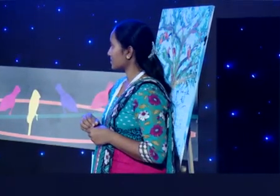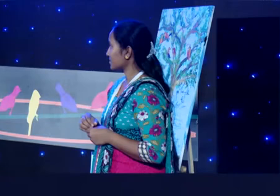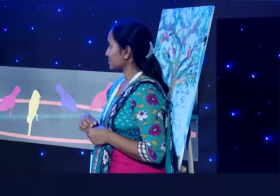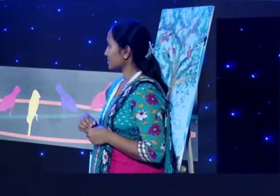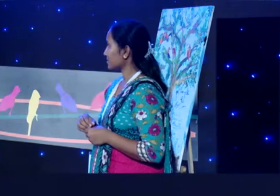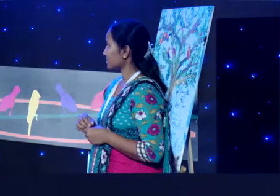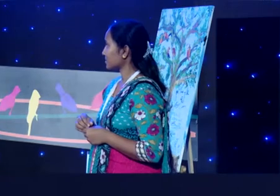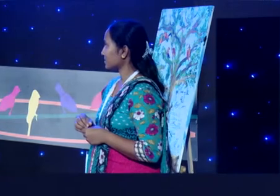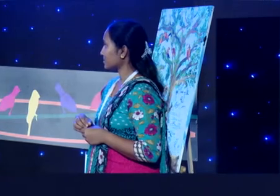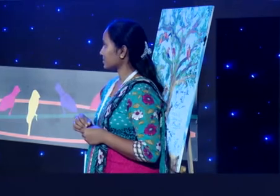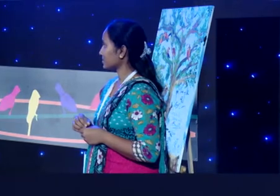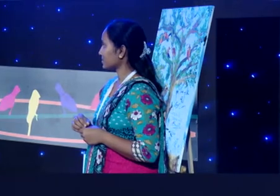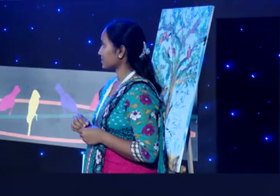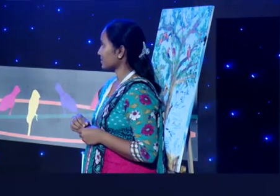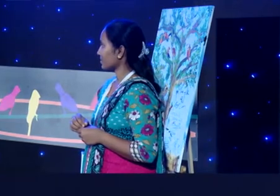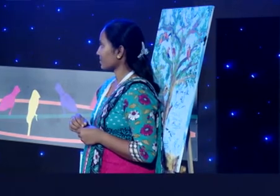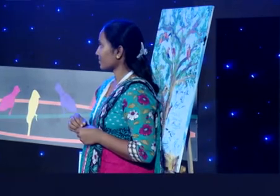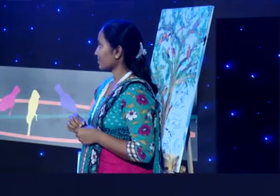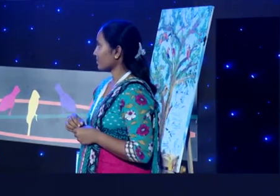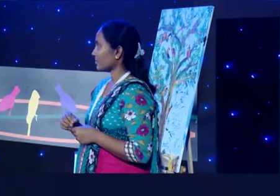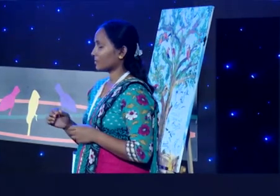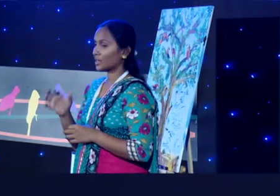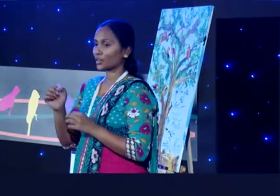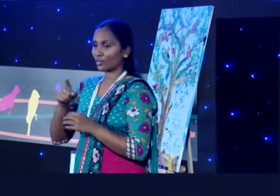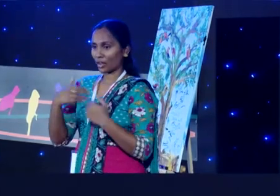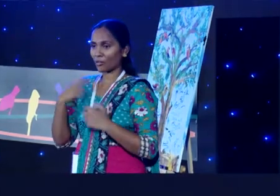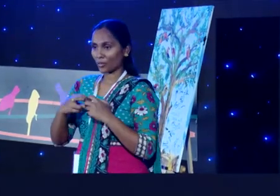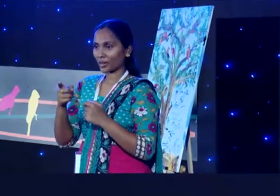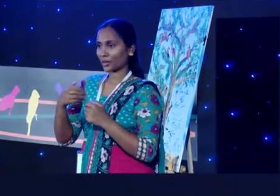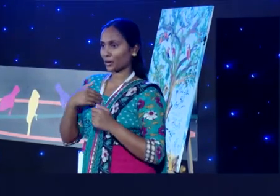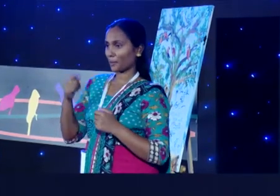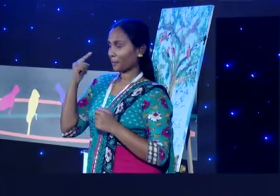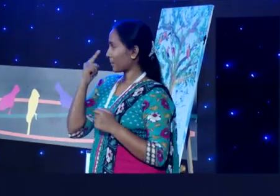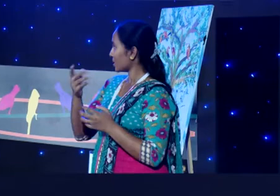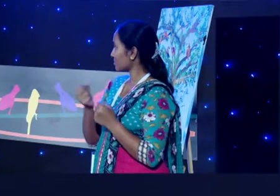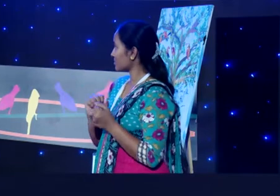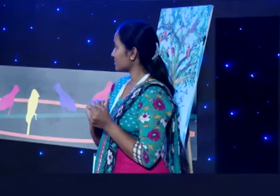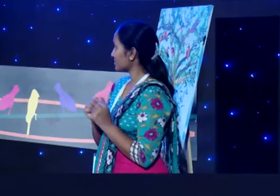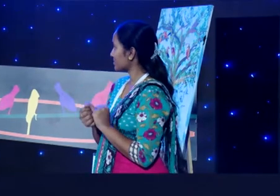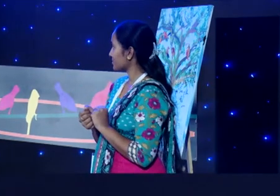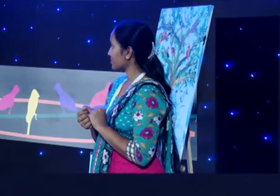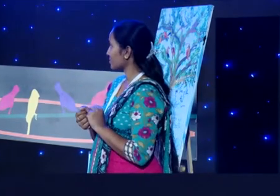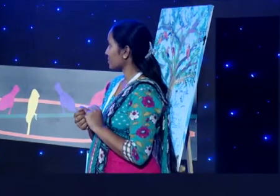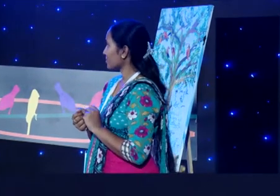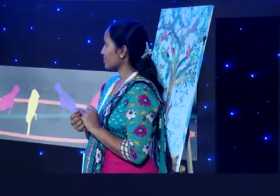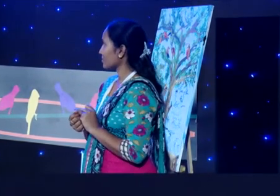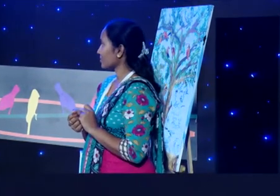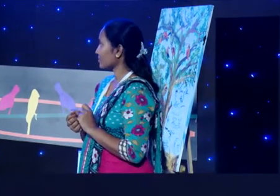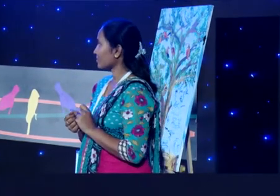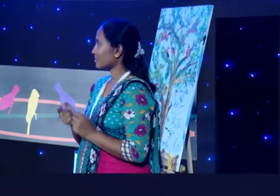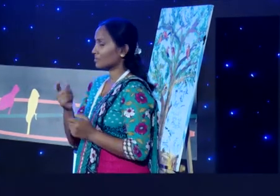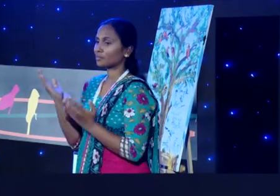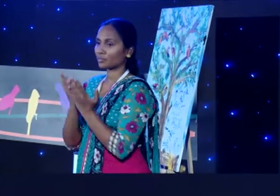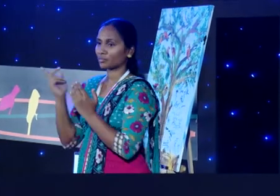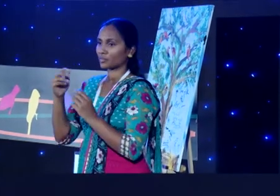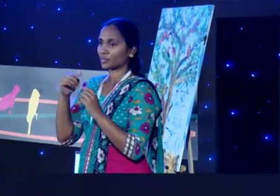The thing that I think is, if you have a problem in mind, there can be a solution around it. This made me drop out of engineering in